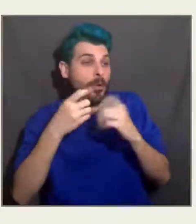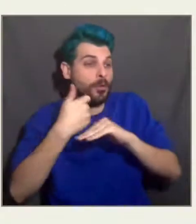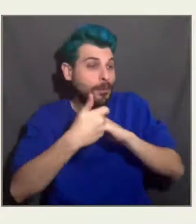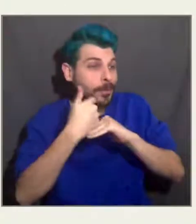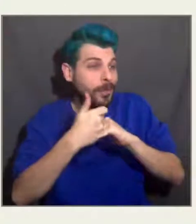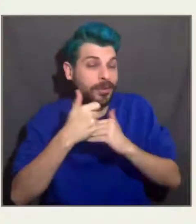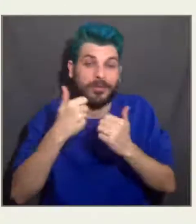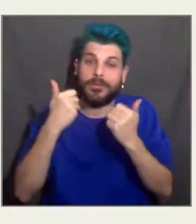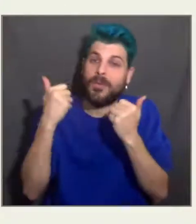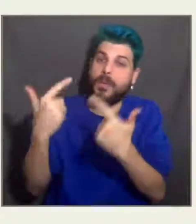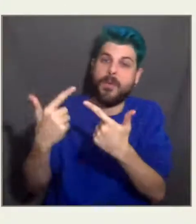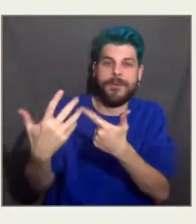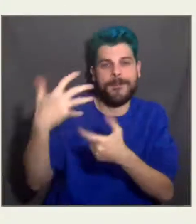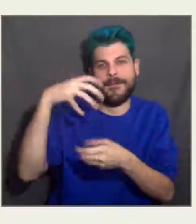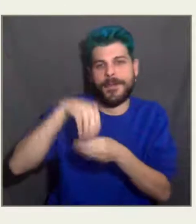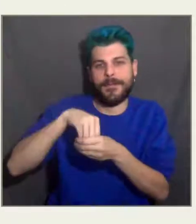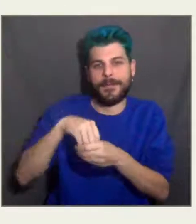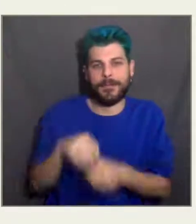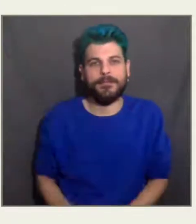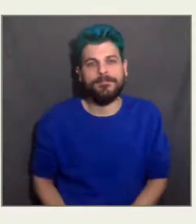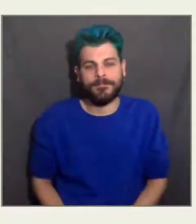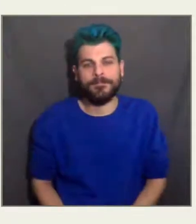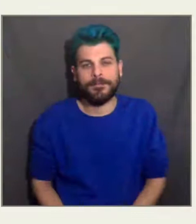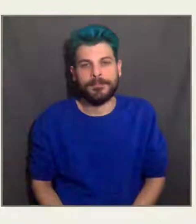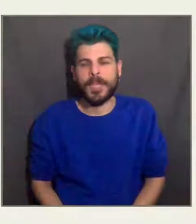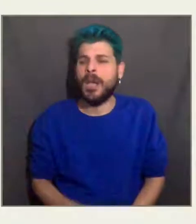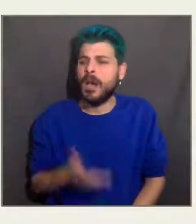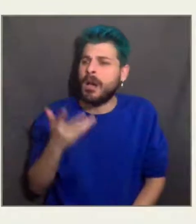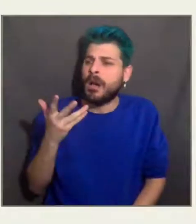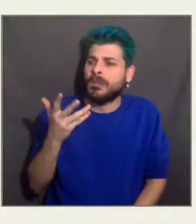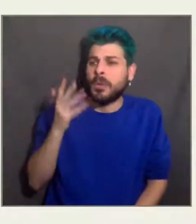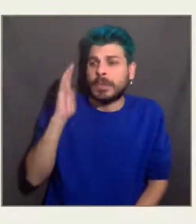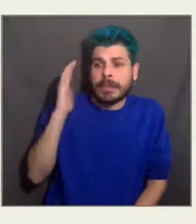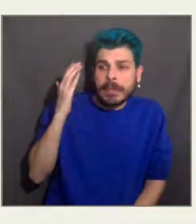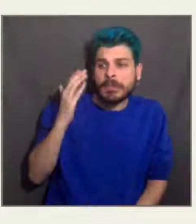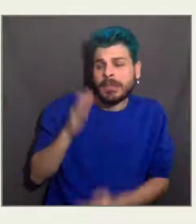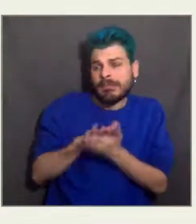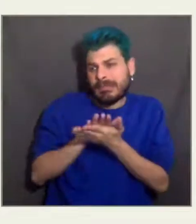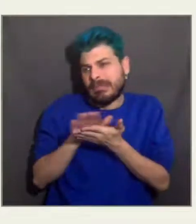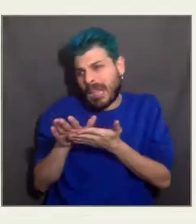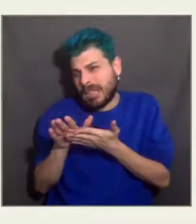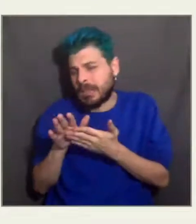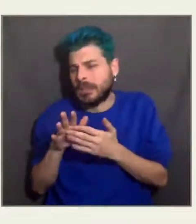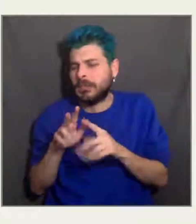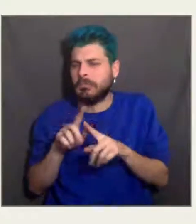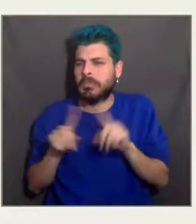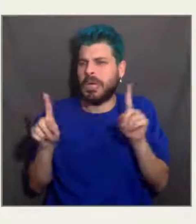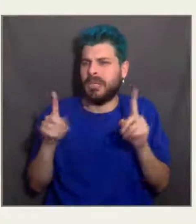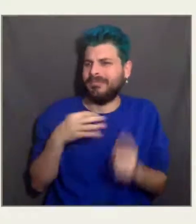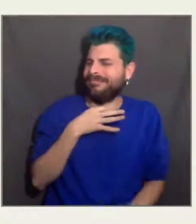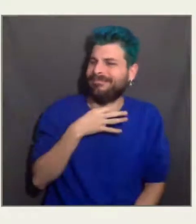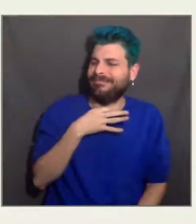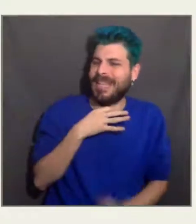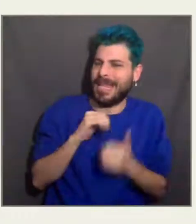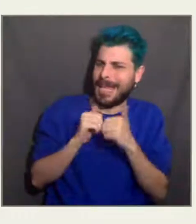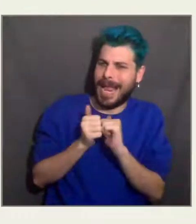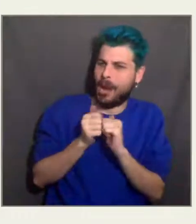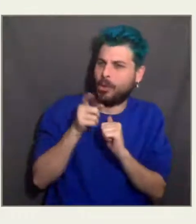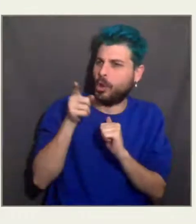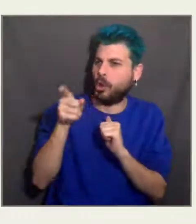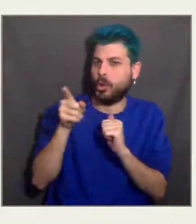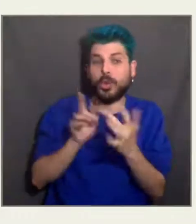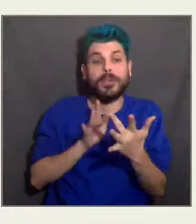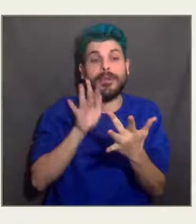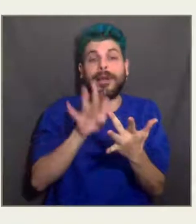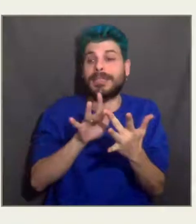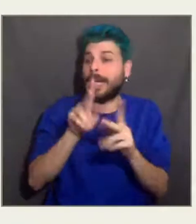And that all sounds promising, but one part of it, which was one part of the next question, was how do you reach out to those that aren't participating